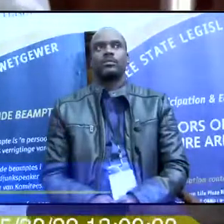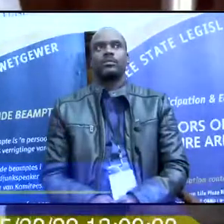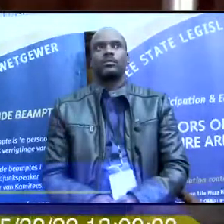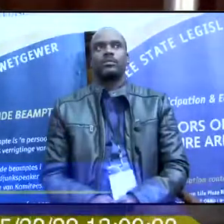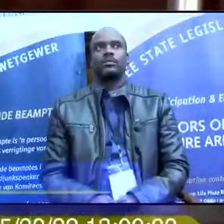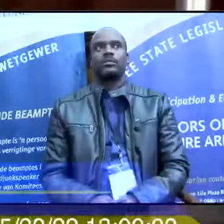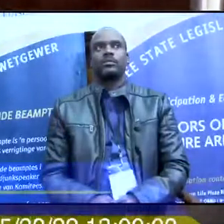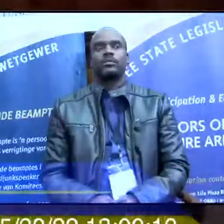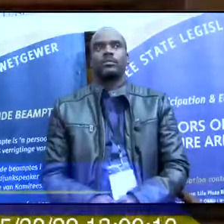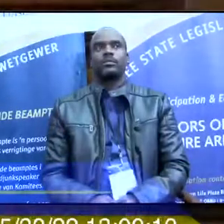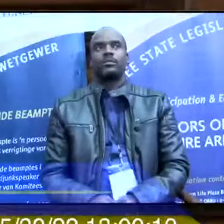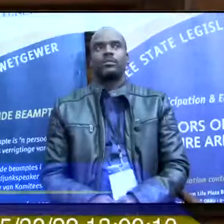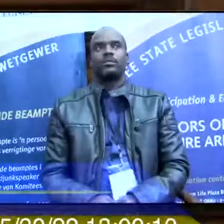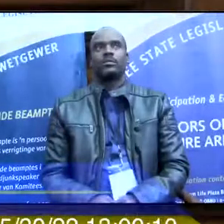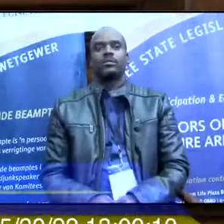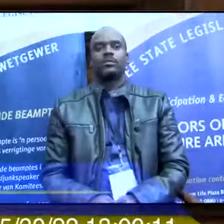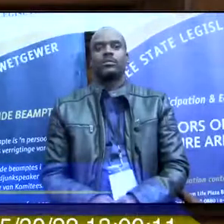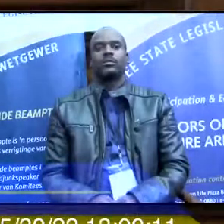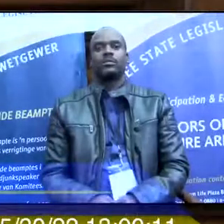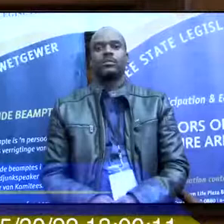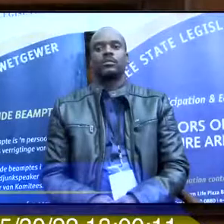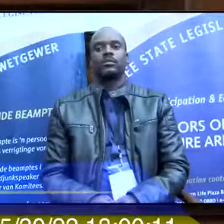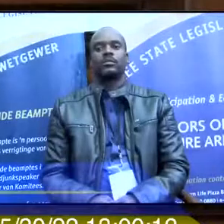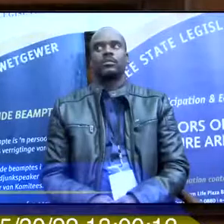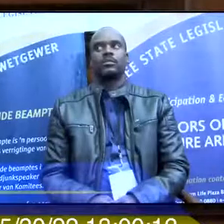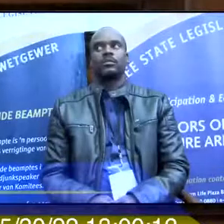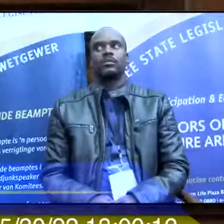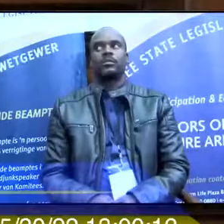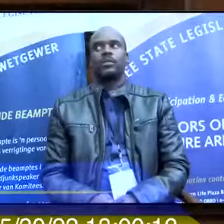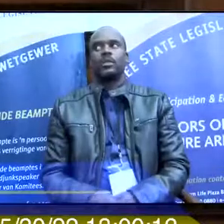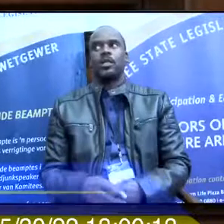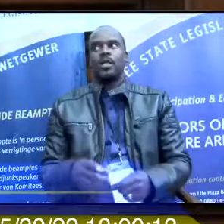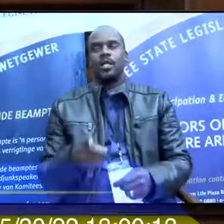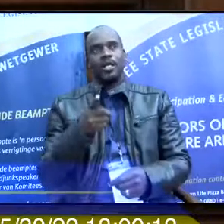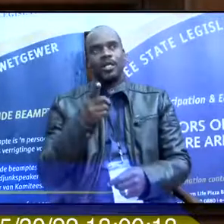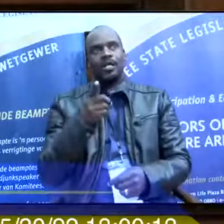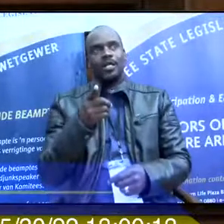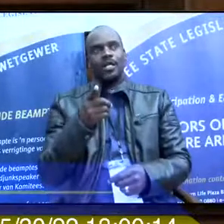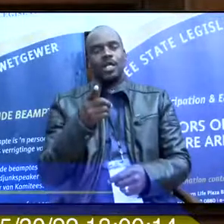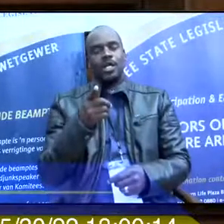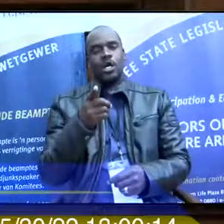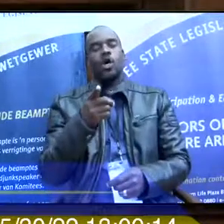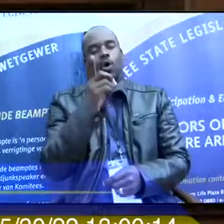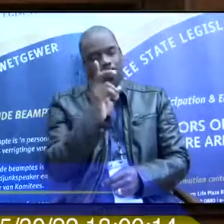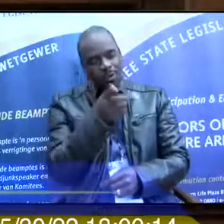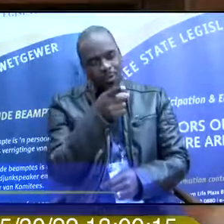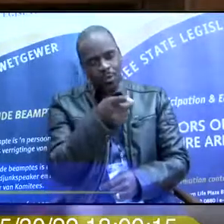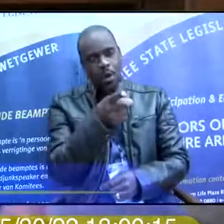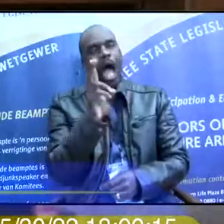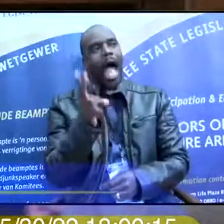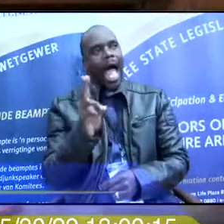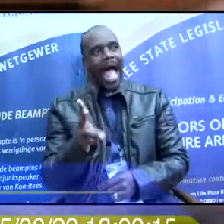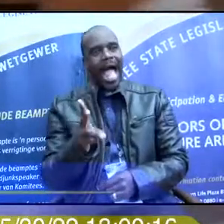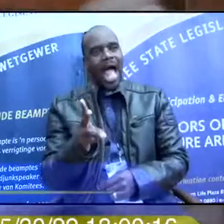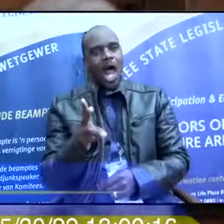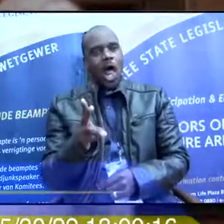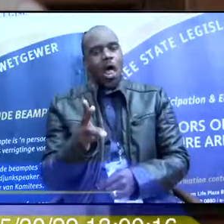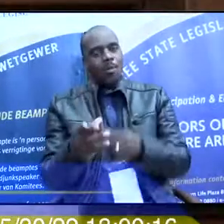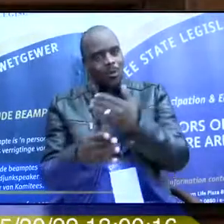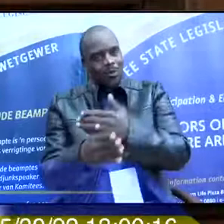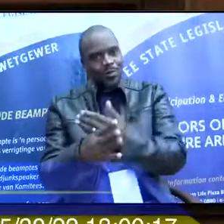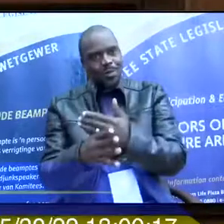you said all animals are required and i've seen that you also use the 15 minutes that the promise has now